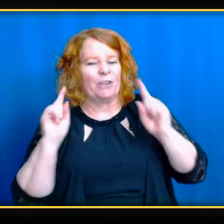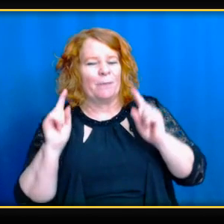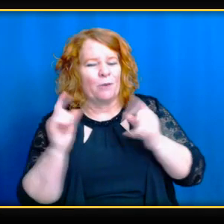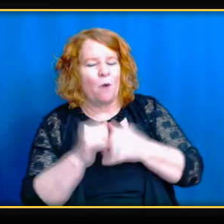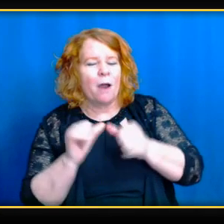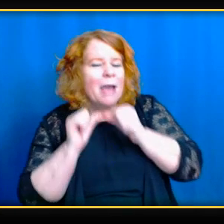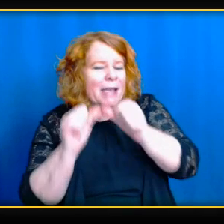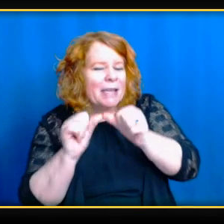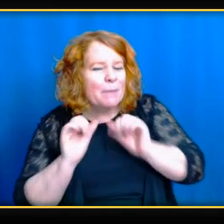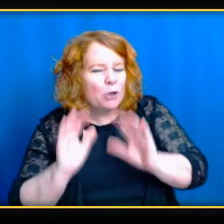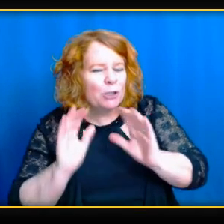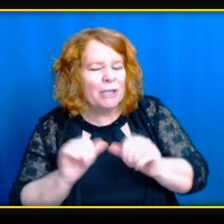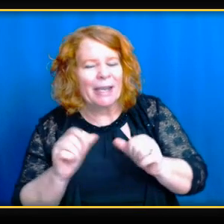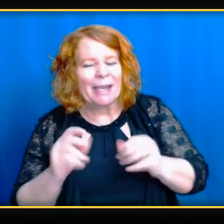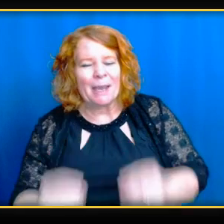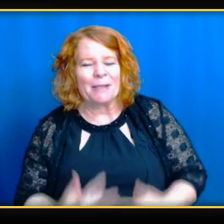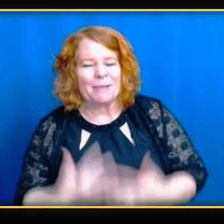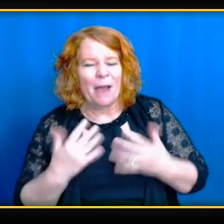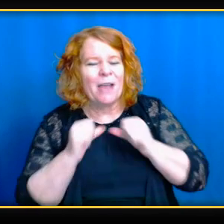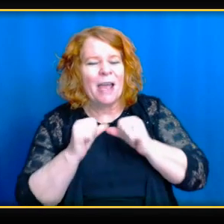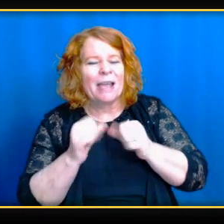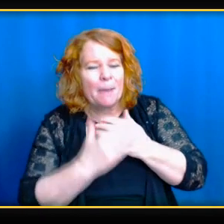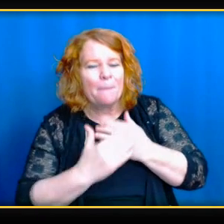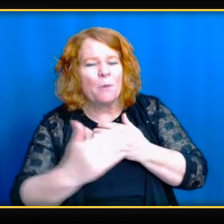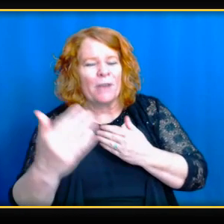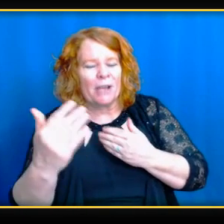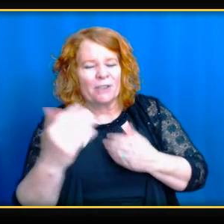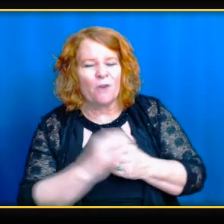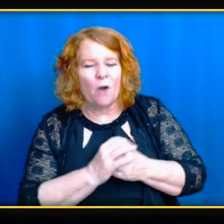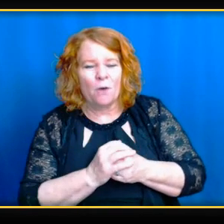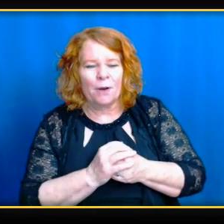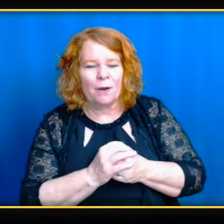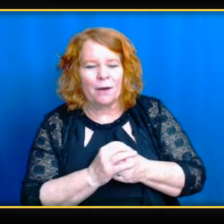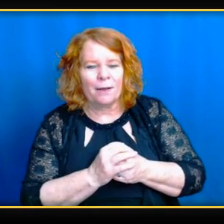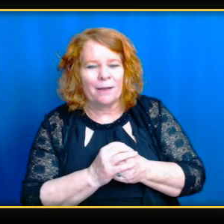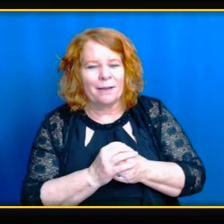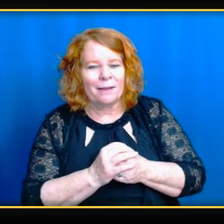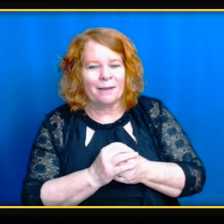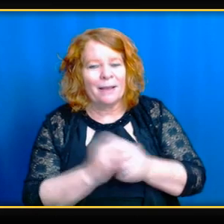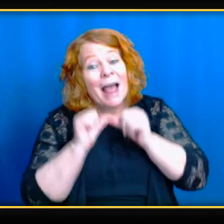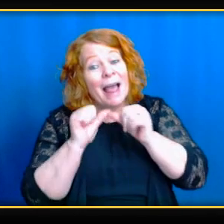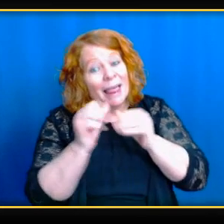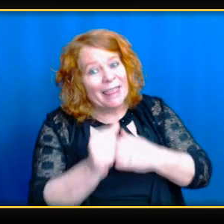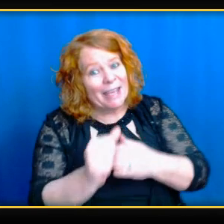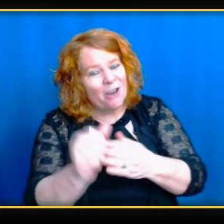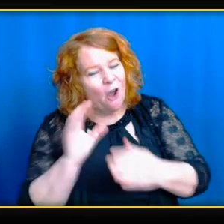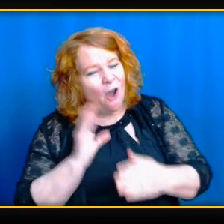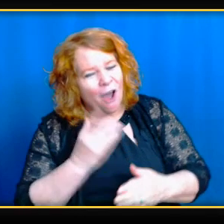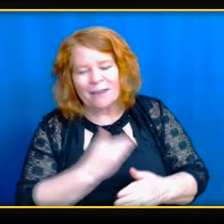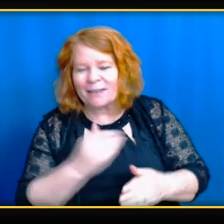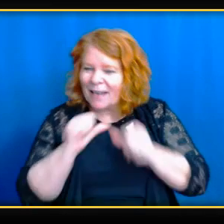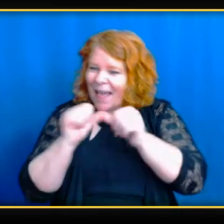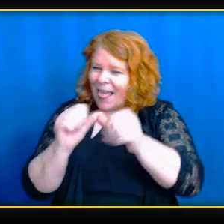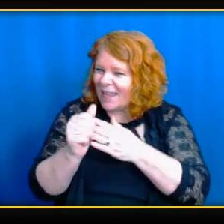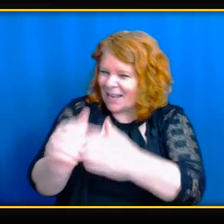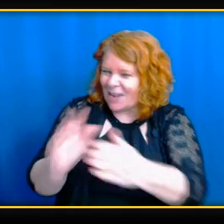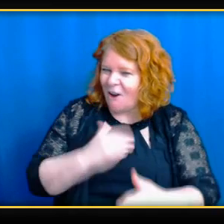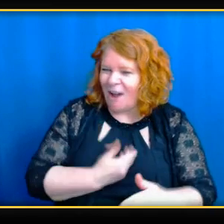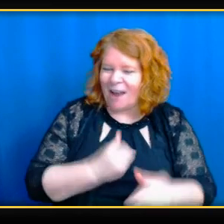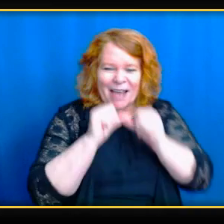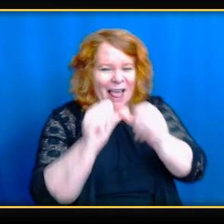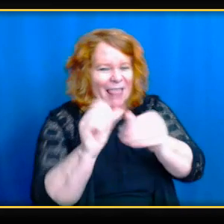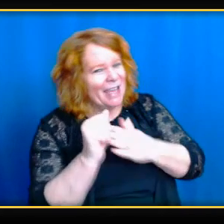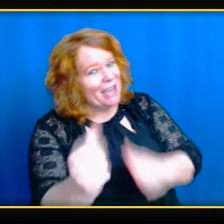inspiring, keep moving us forward. Lead on, Judy. Lead on. Lead on. And lead